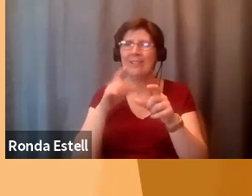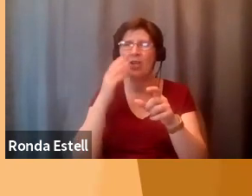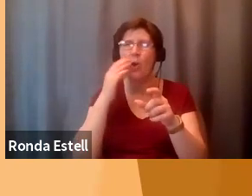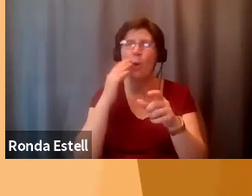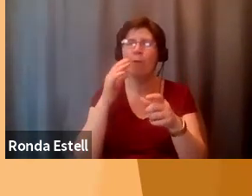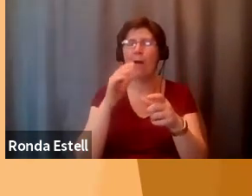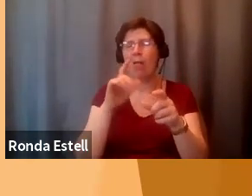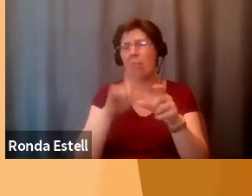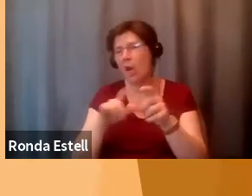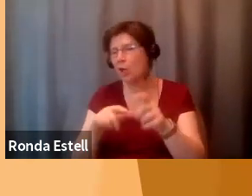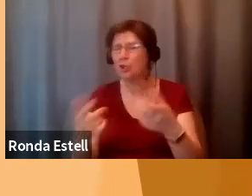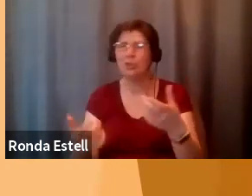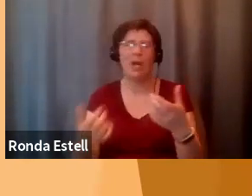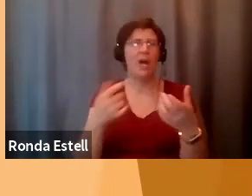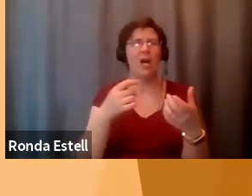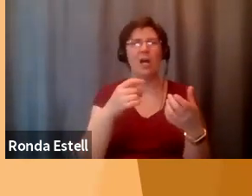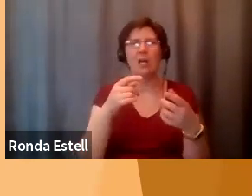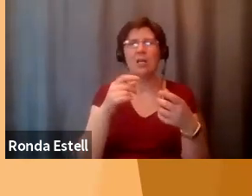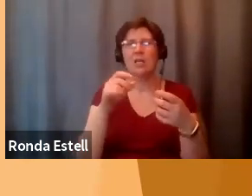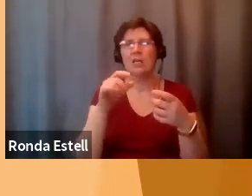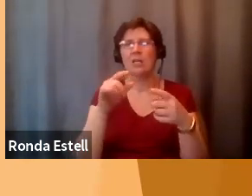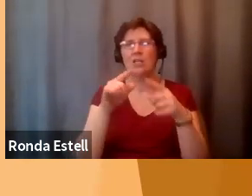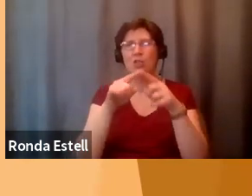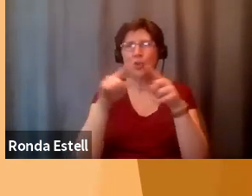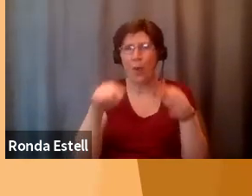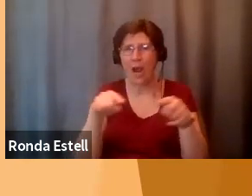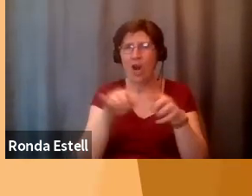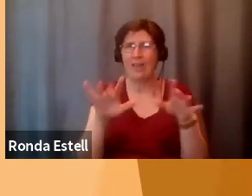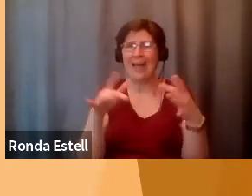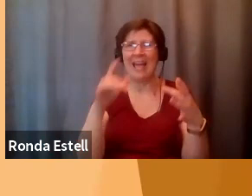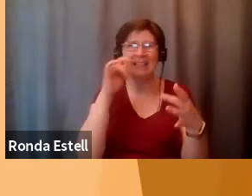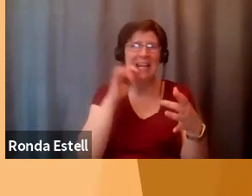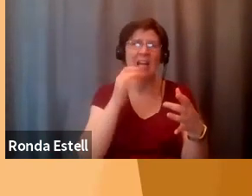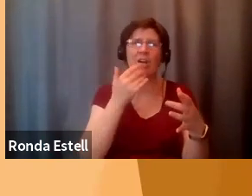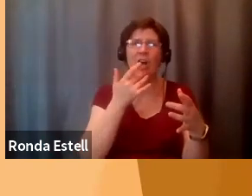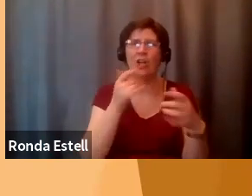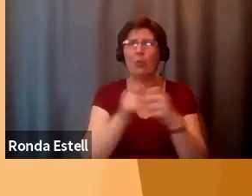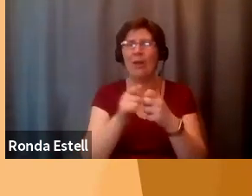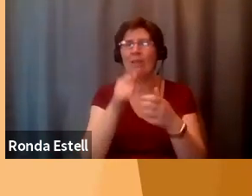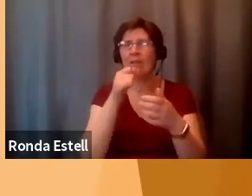light tan block with the letters written in dark black.